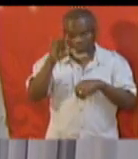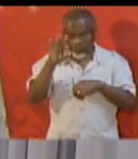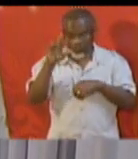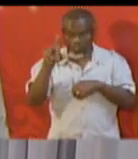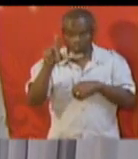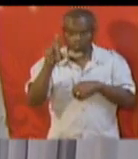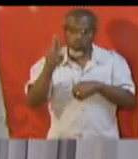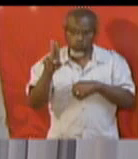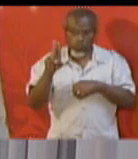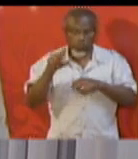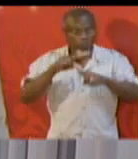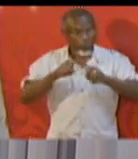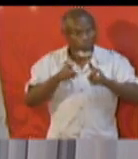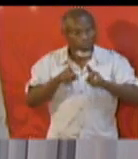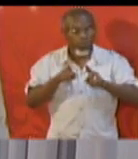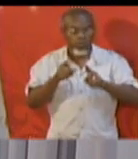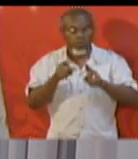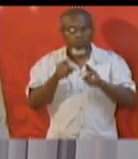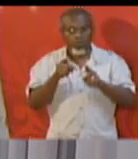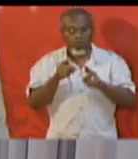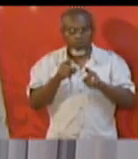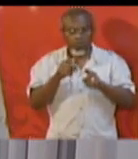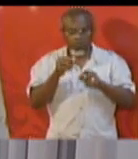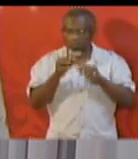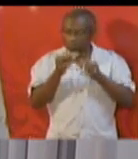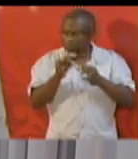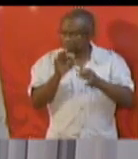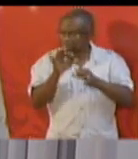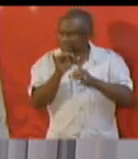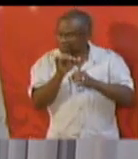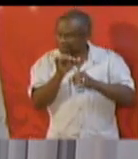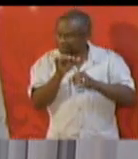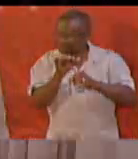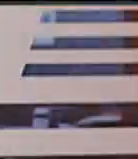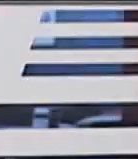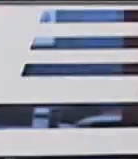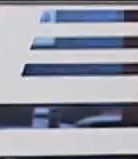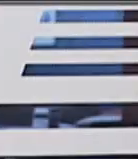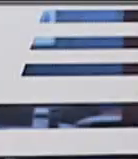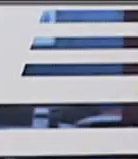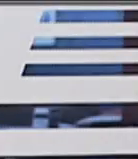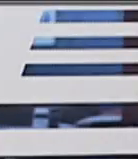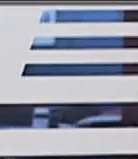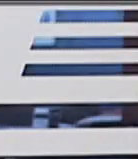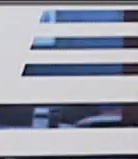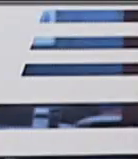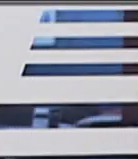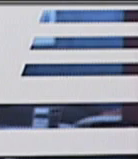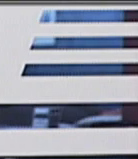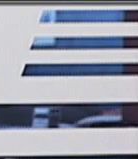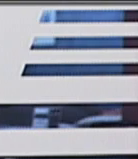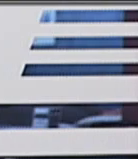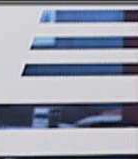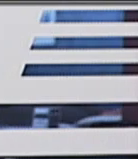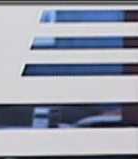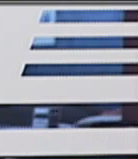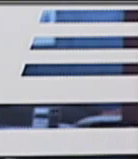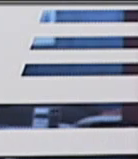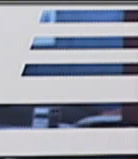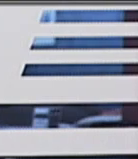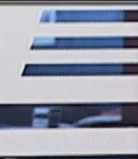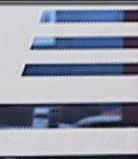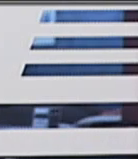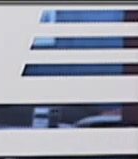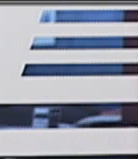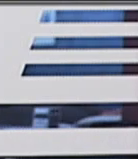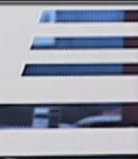more expected in those individuals. So it's a question that we do ask. Although there were no pregnancy-related deaths due